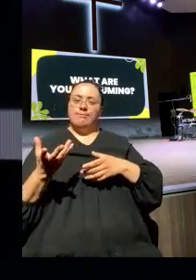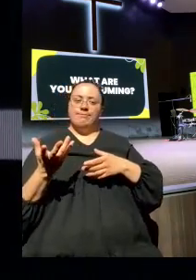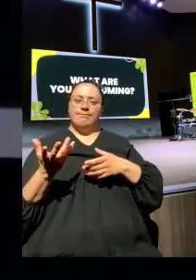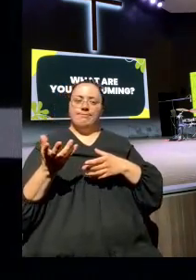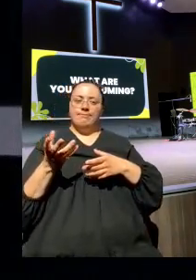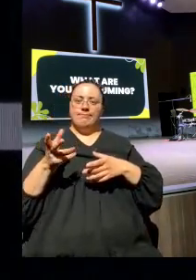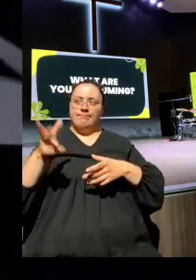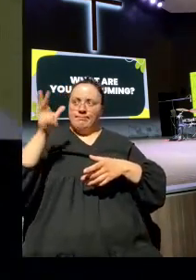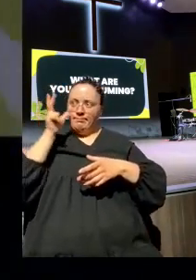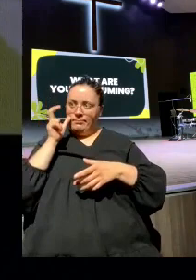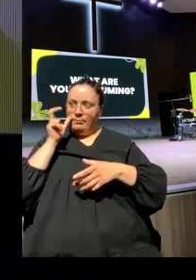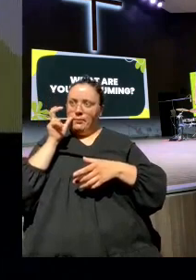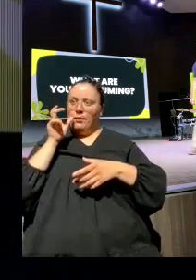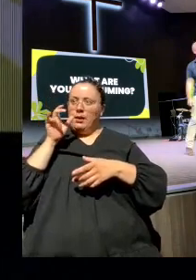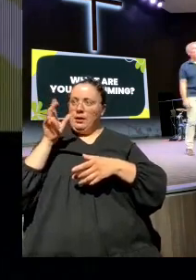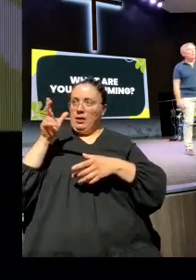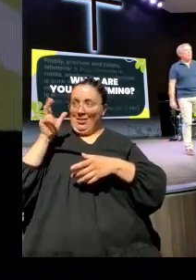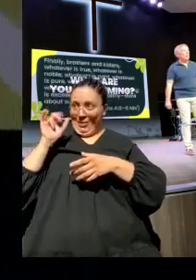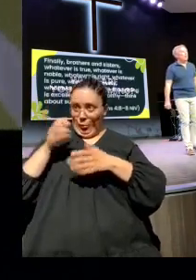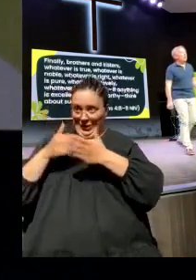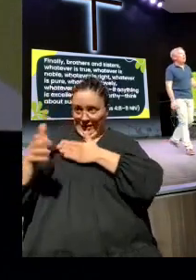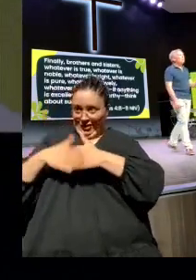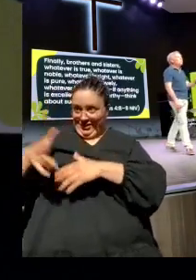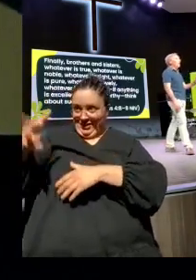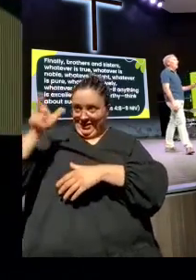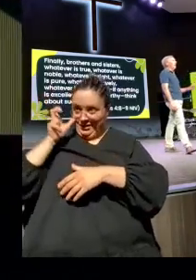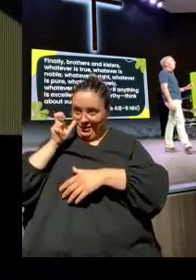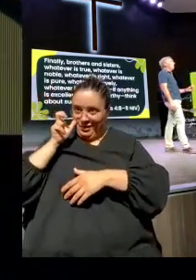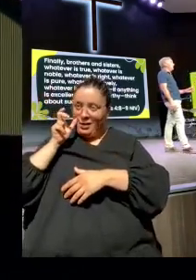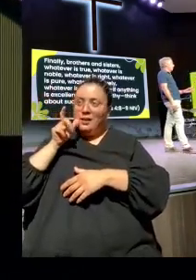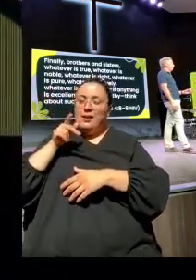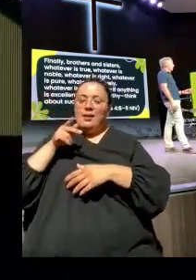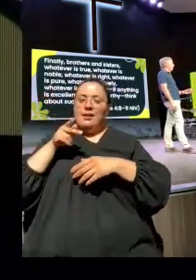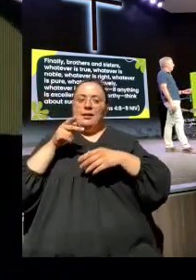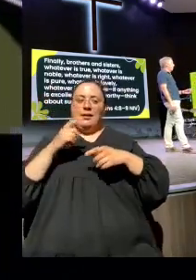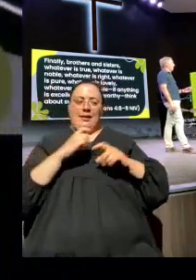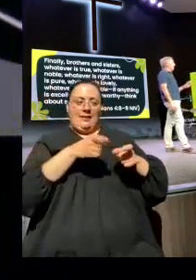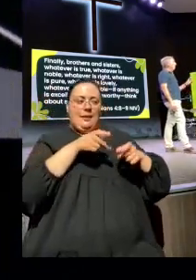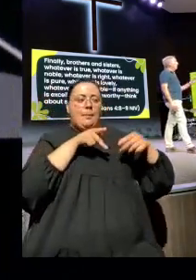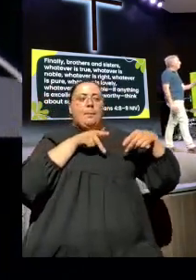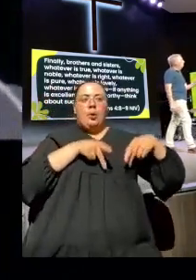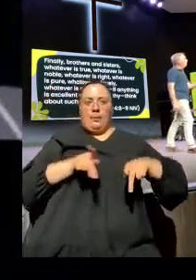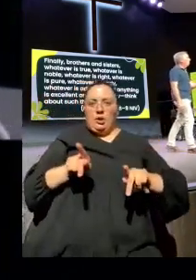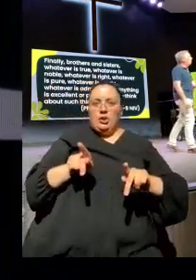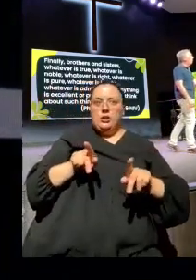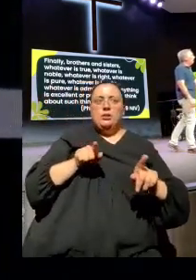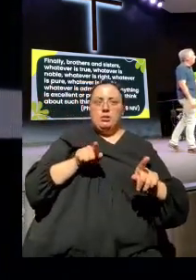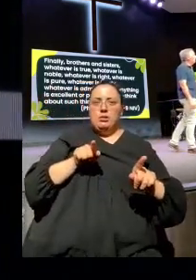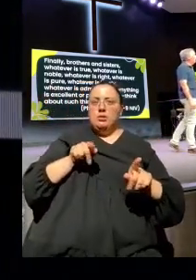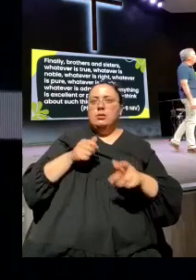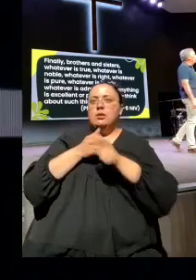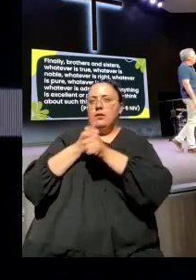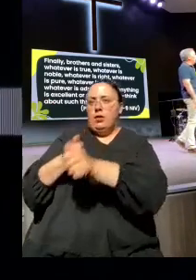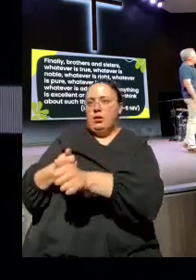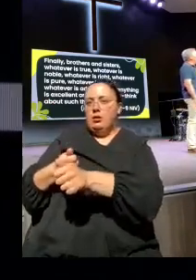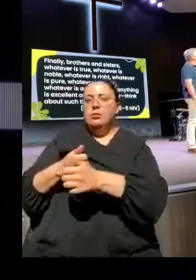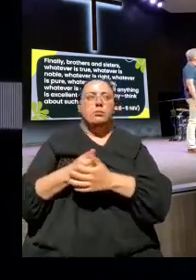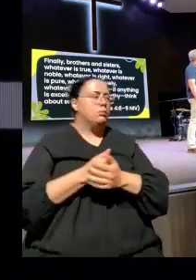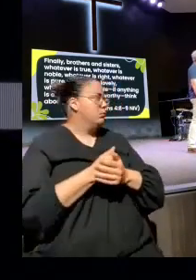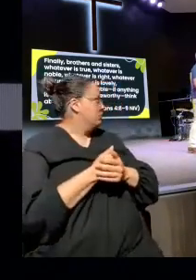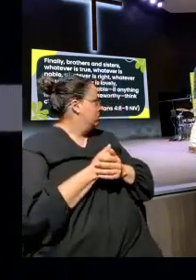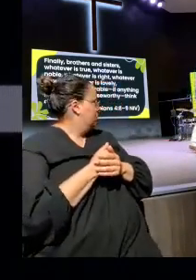you're consuming as a role model. It comes out of you into the world around you, and it touches